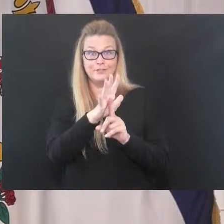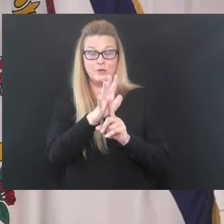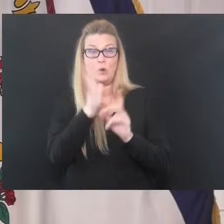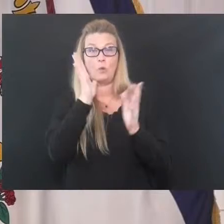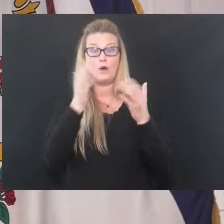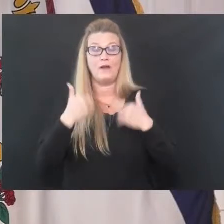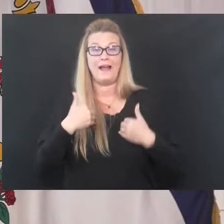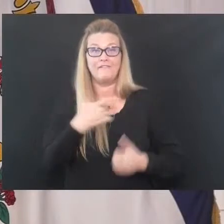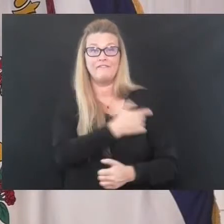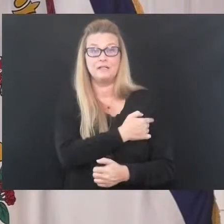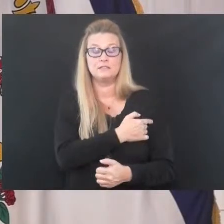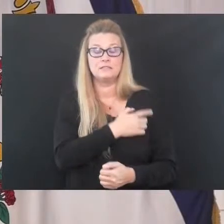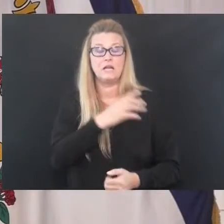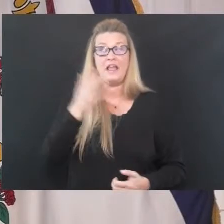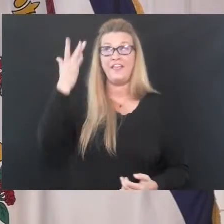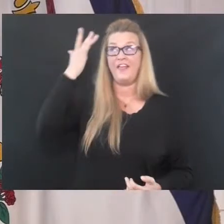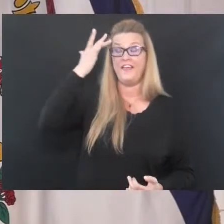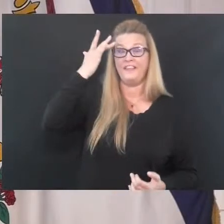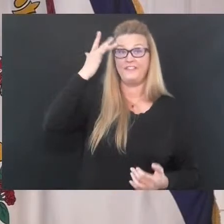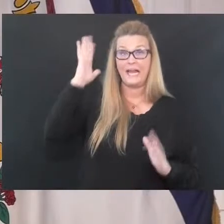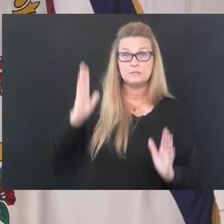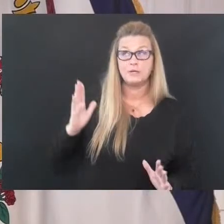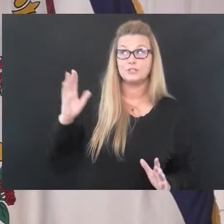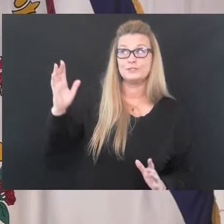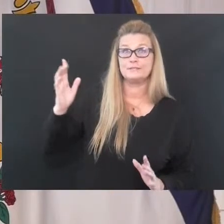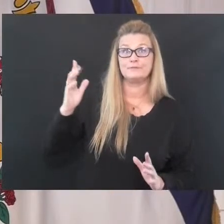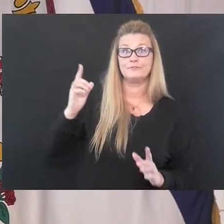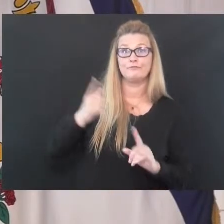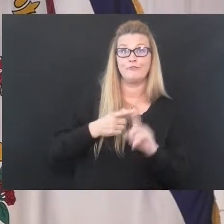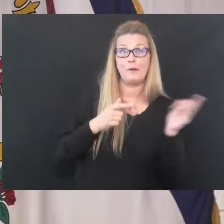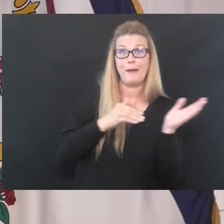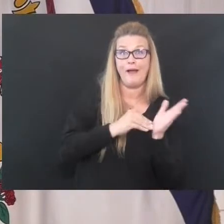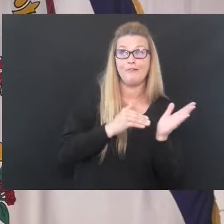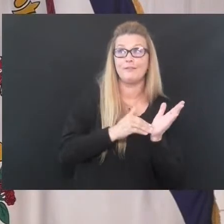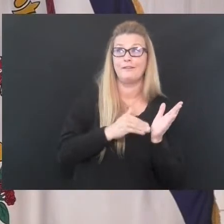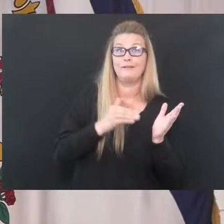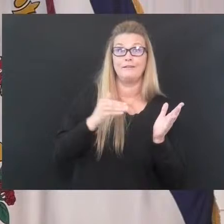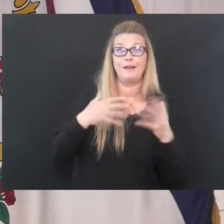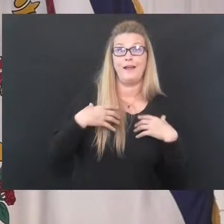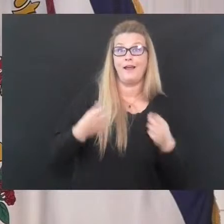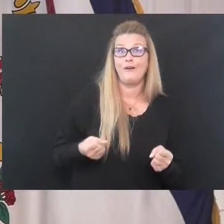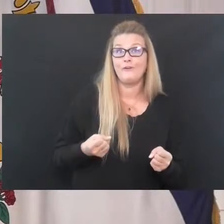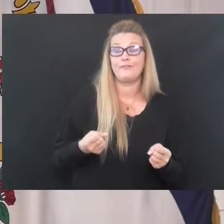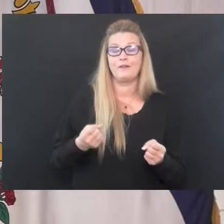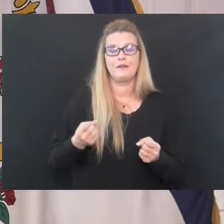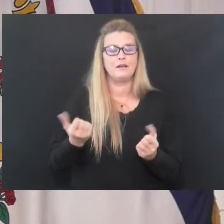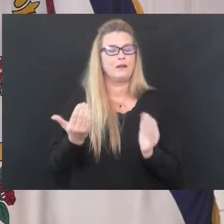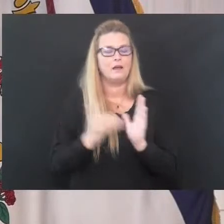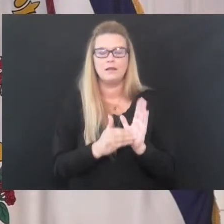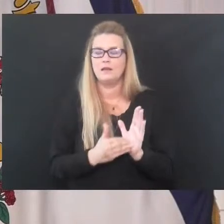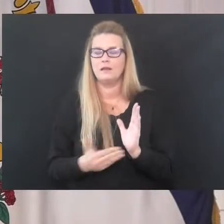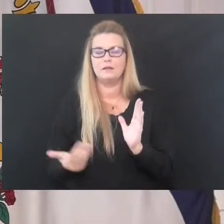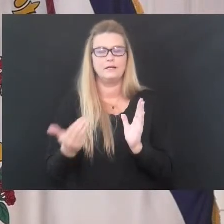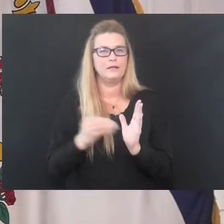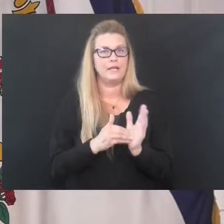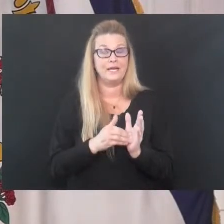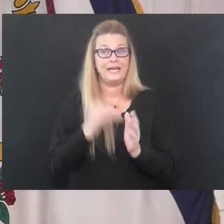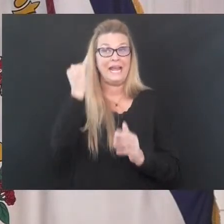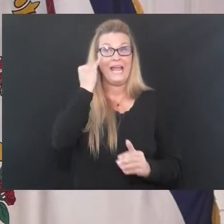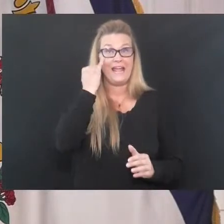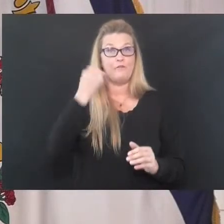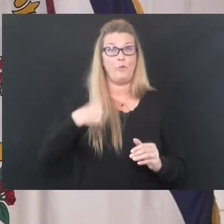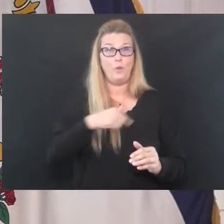All of our health experts, all of them, have said over and over and over that if we can